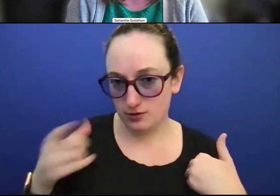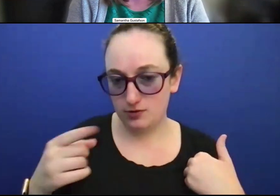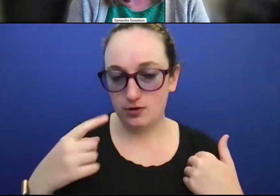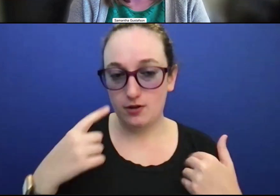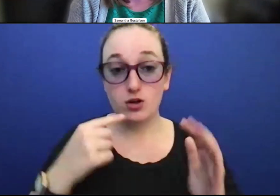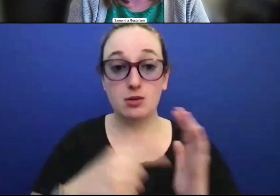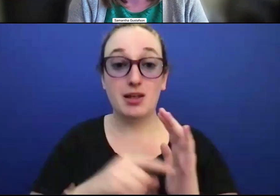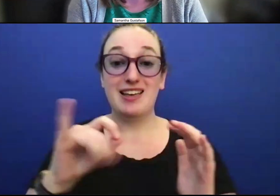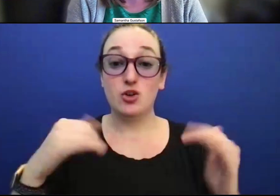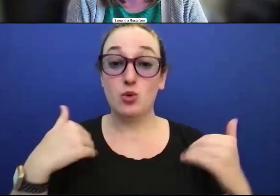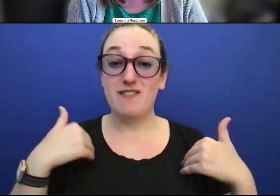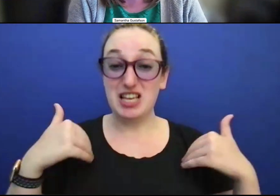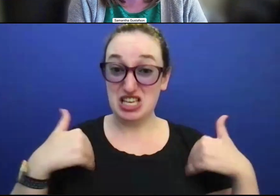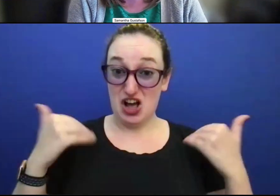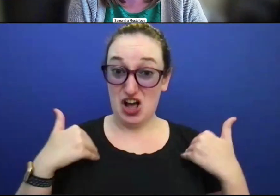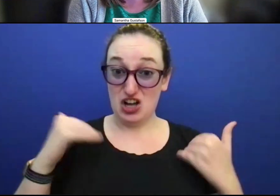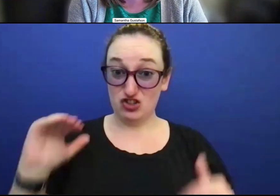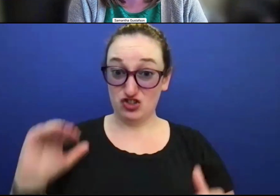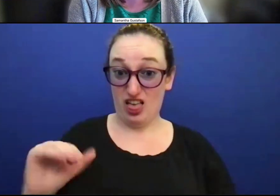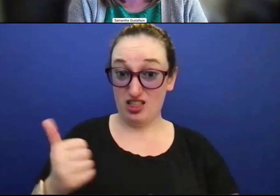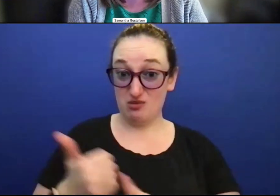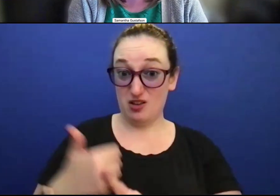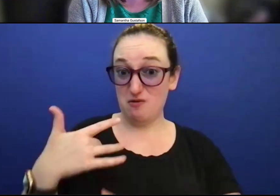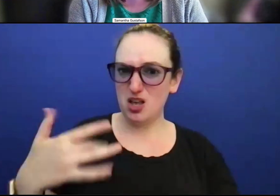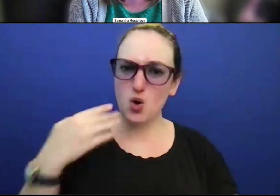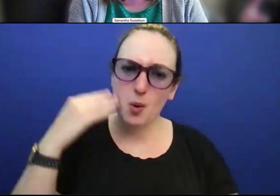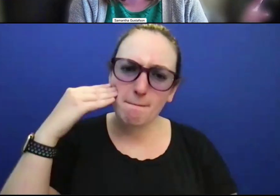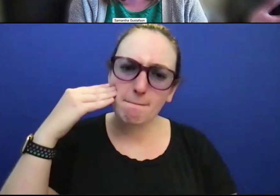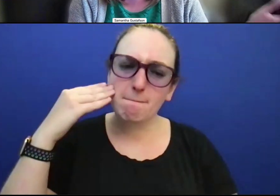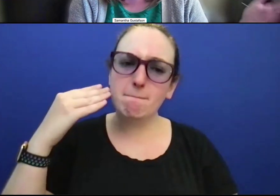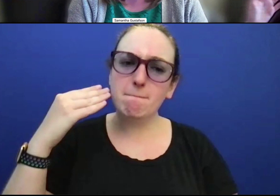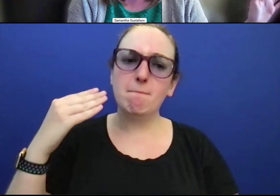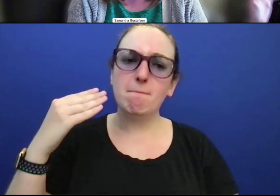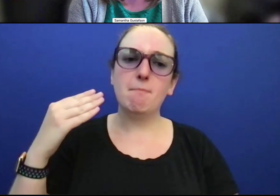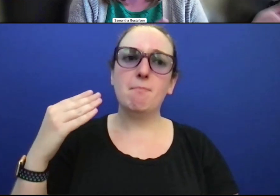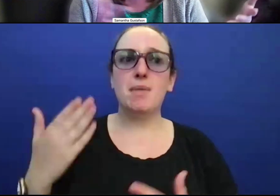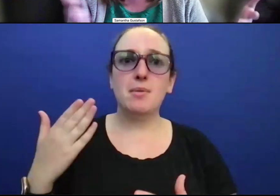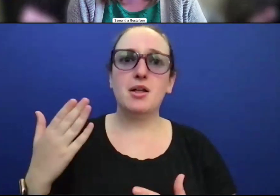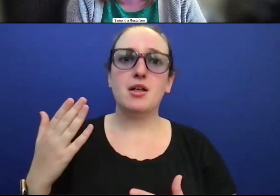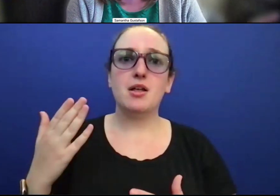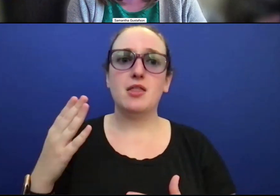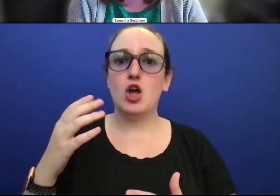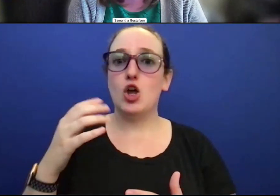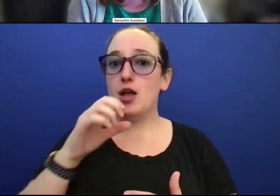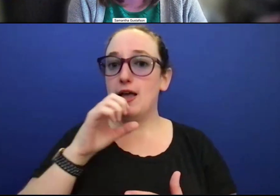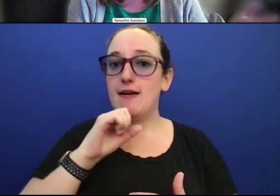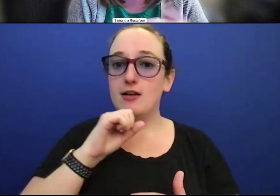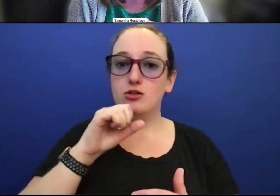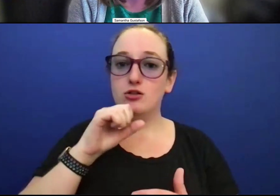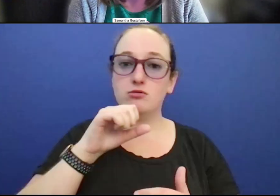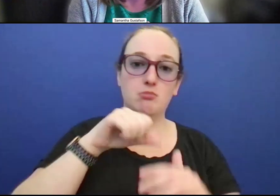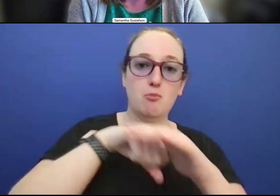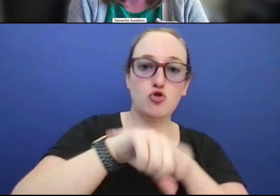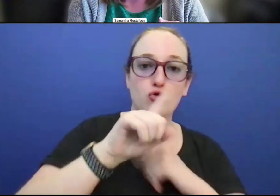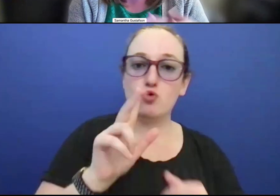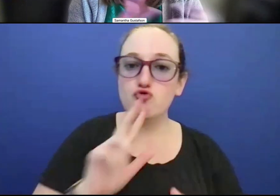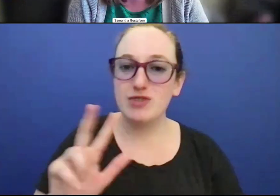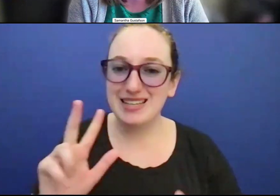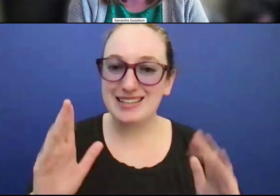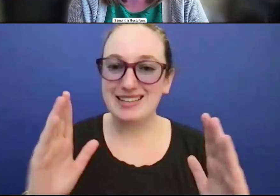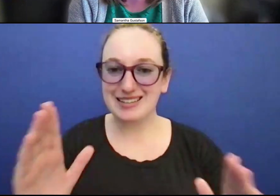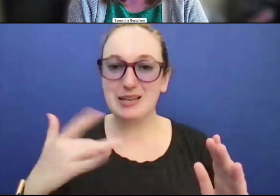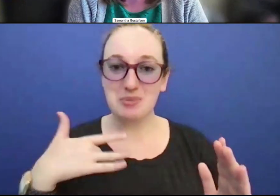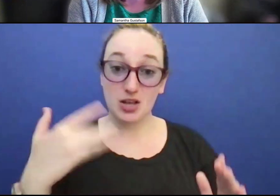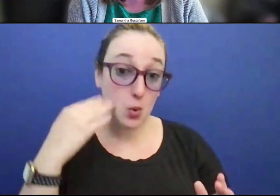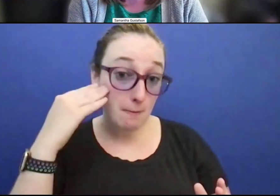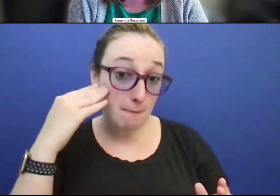got a young child who spends most of their time at home because they're, say, birth to 3 years of age, they